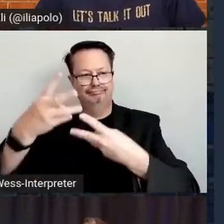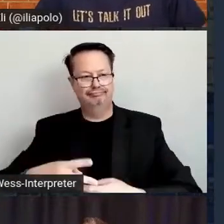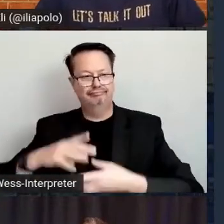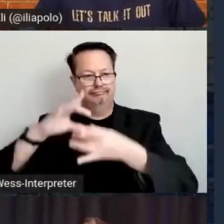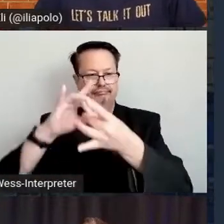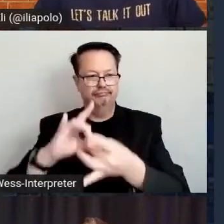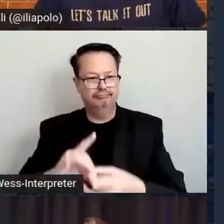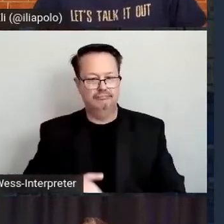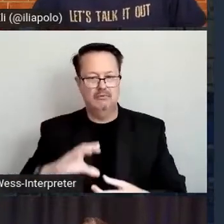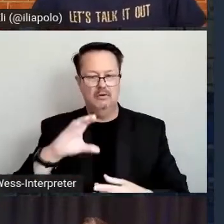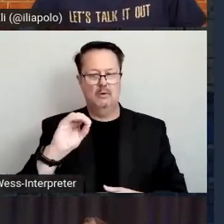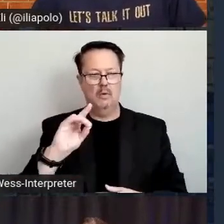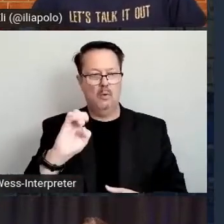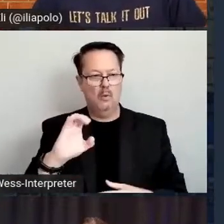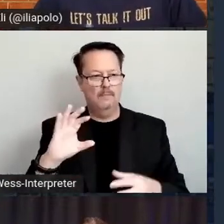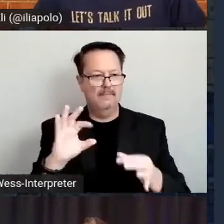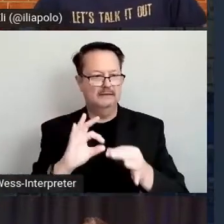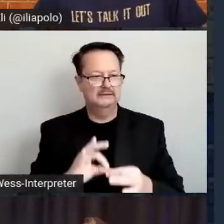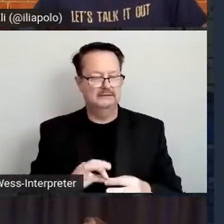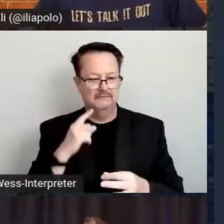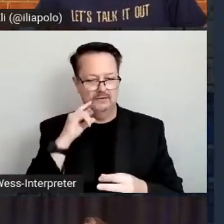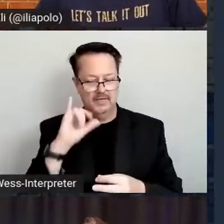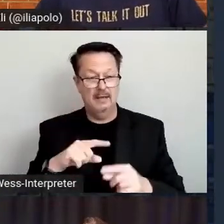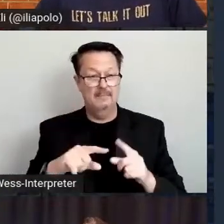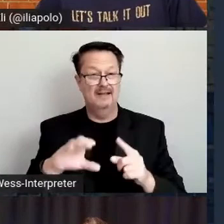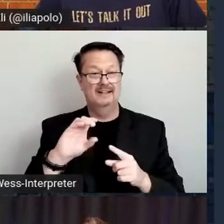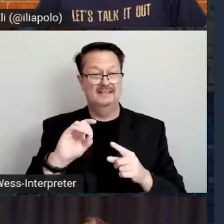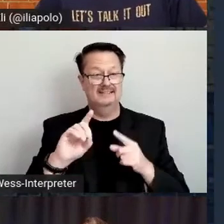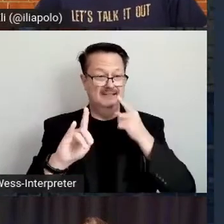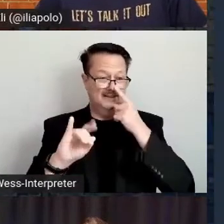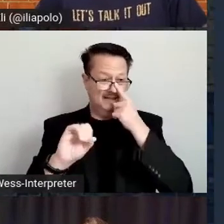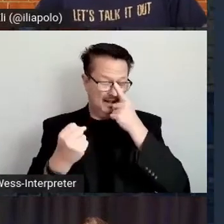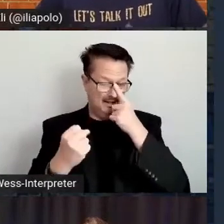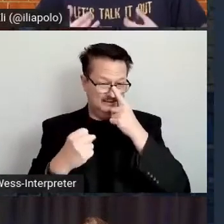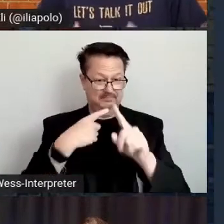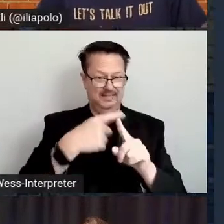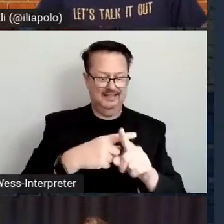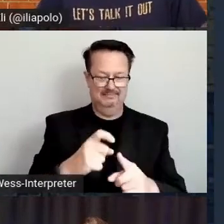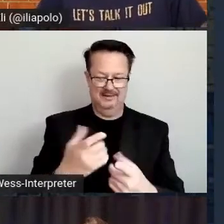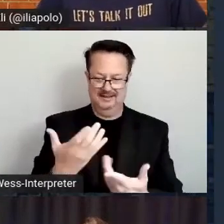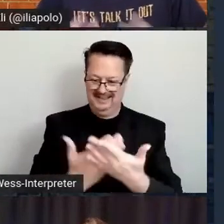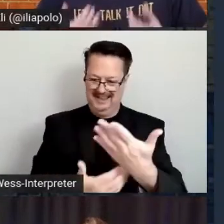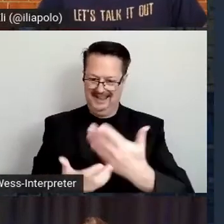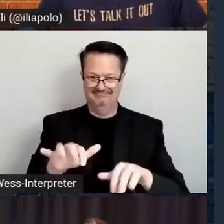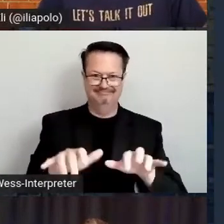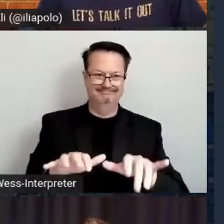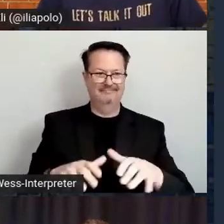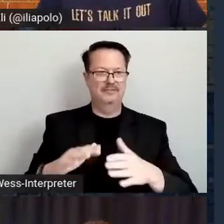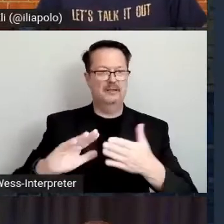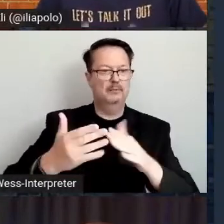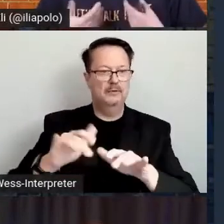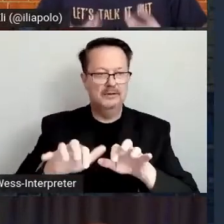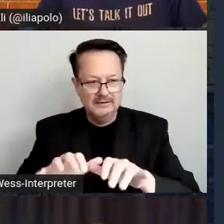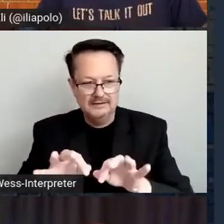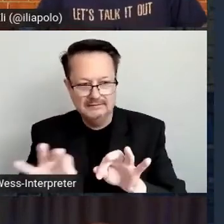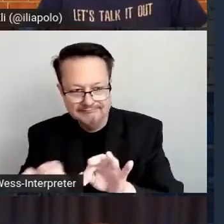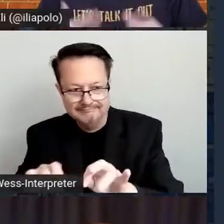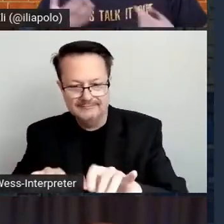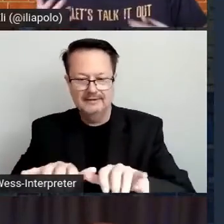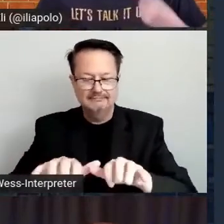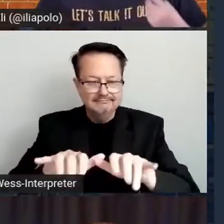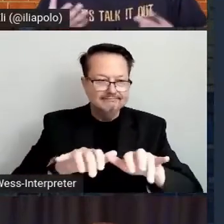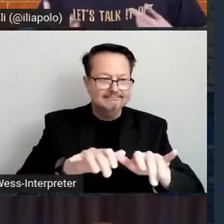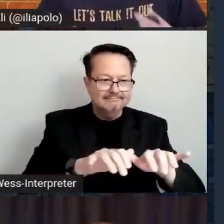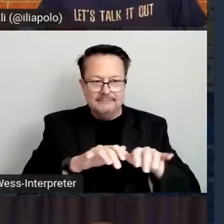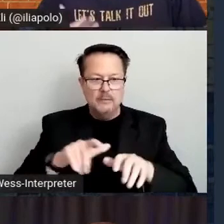version. But CDK8s Plus APIs are handcrafted. Like we write them, right? The community writes them. And when we write them, we need to